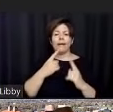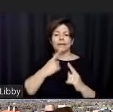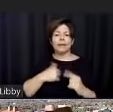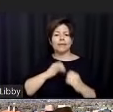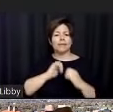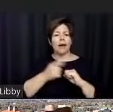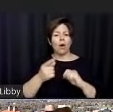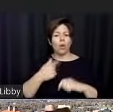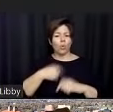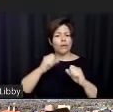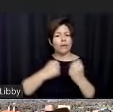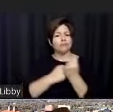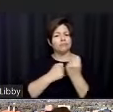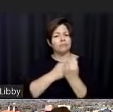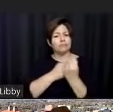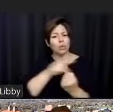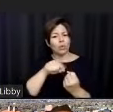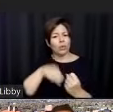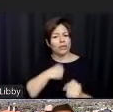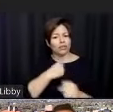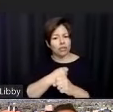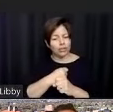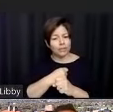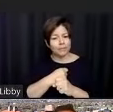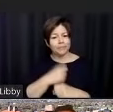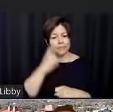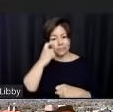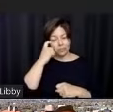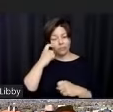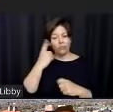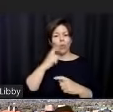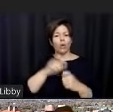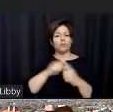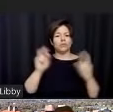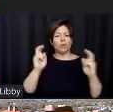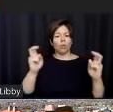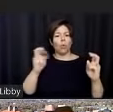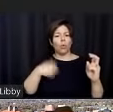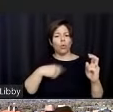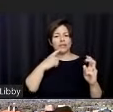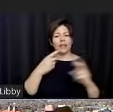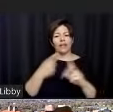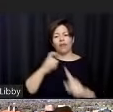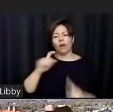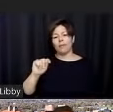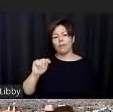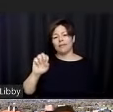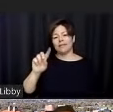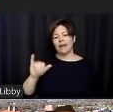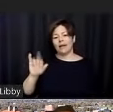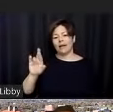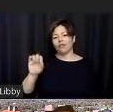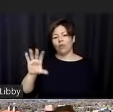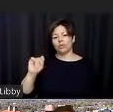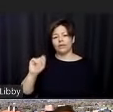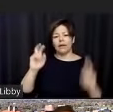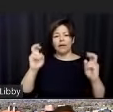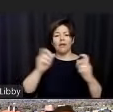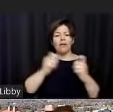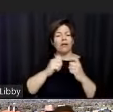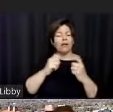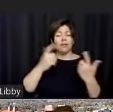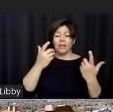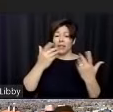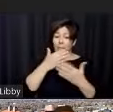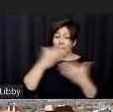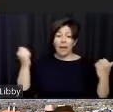you this year. One of the quotes that we say a lot at Patton is a quote by Teddy Roosevelt, and it says, "Far and away, the best prize